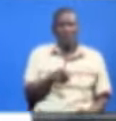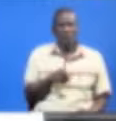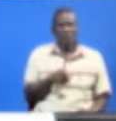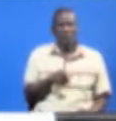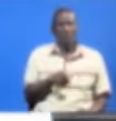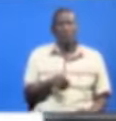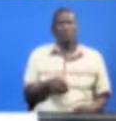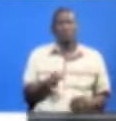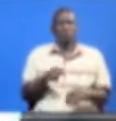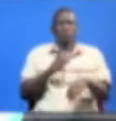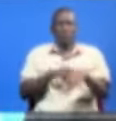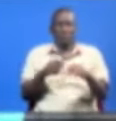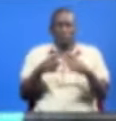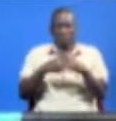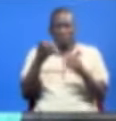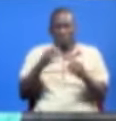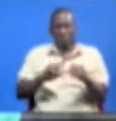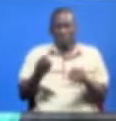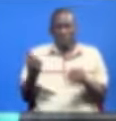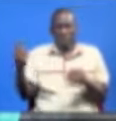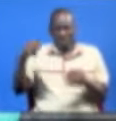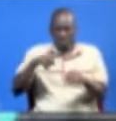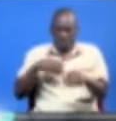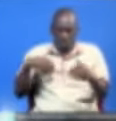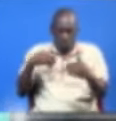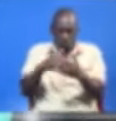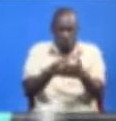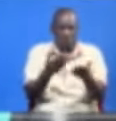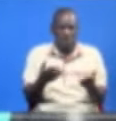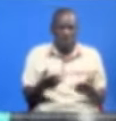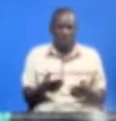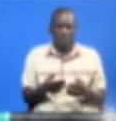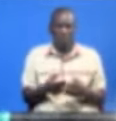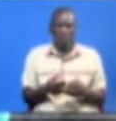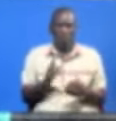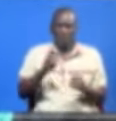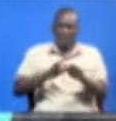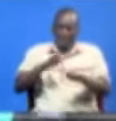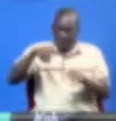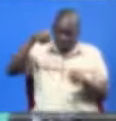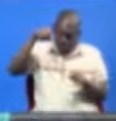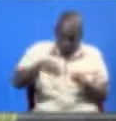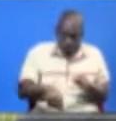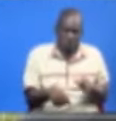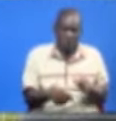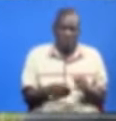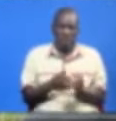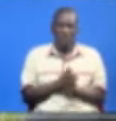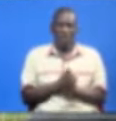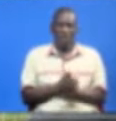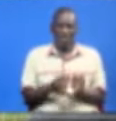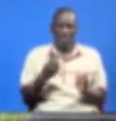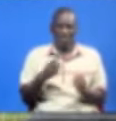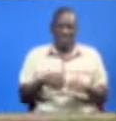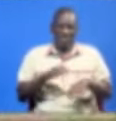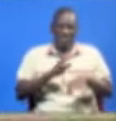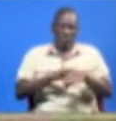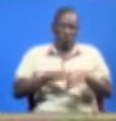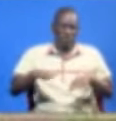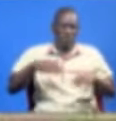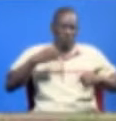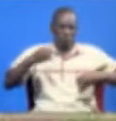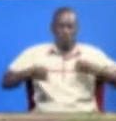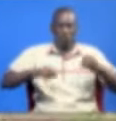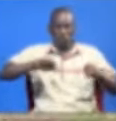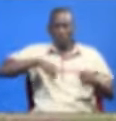Wakati nianzia pale hivyo mwanzo nikakuja kufika hapa, mguu kaingia ndani. Na nikaona ni pale poa pa kujienjoy.